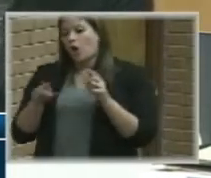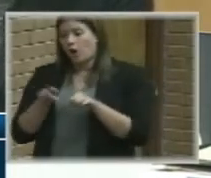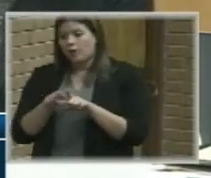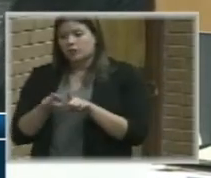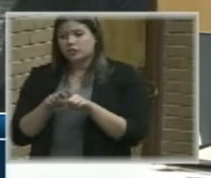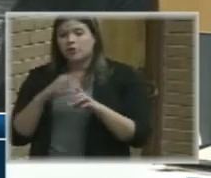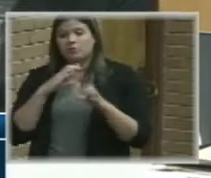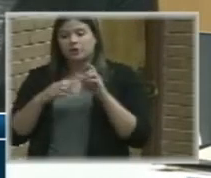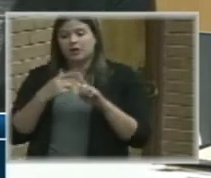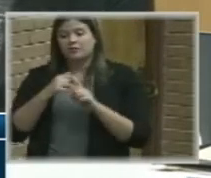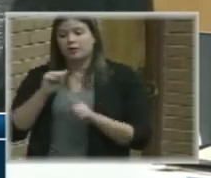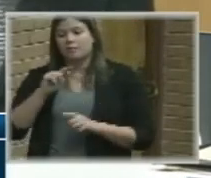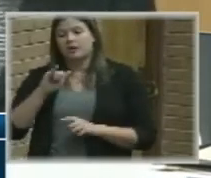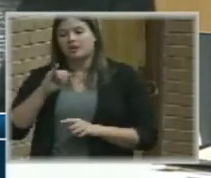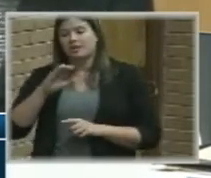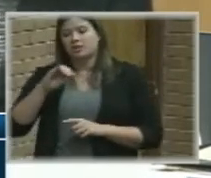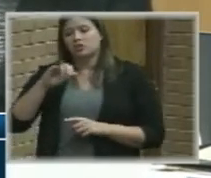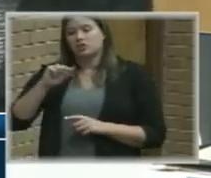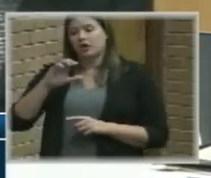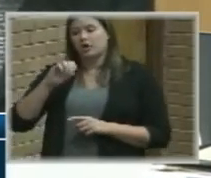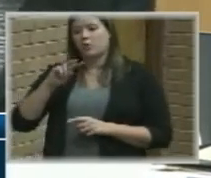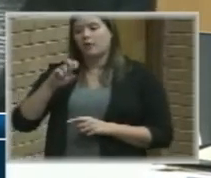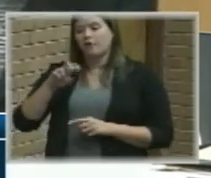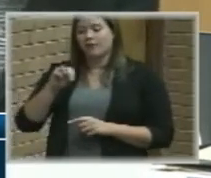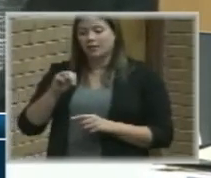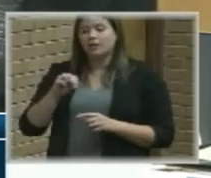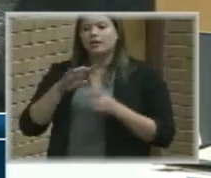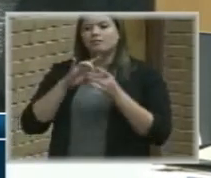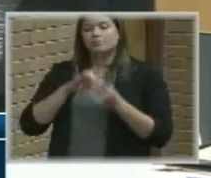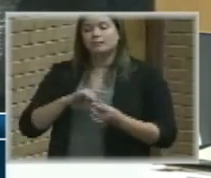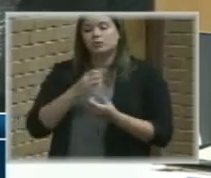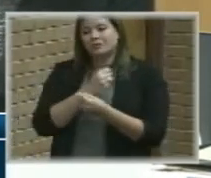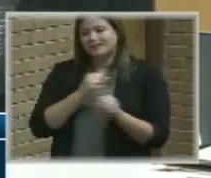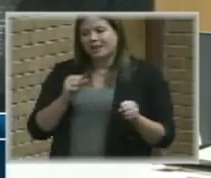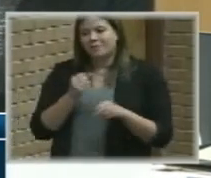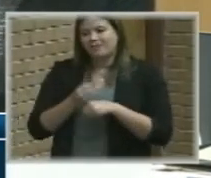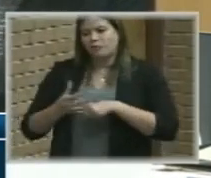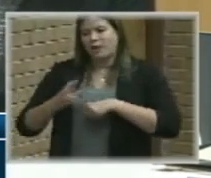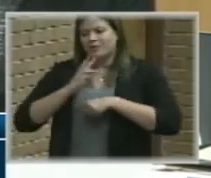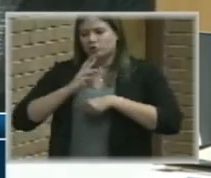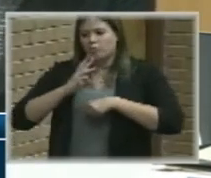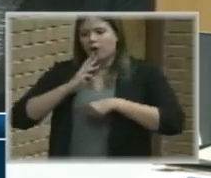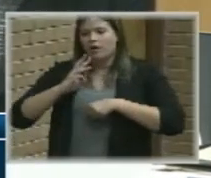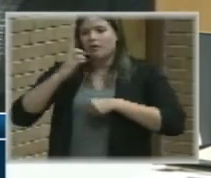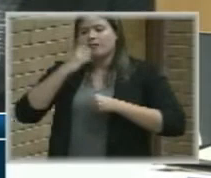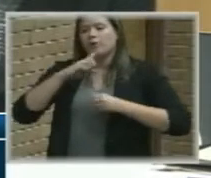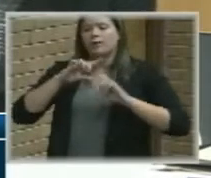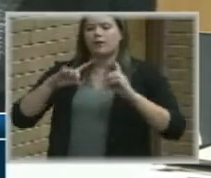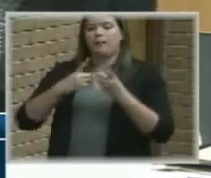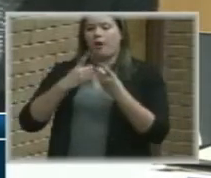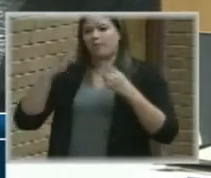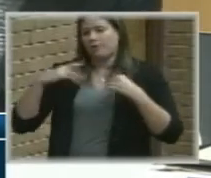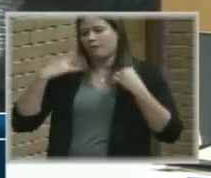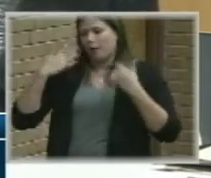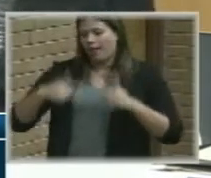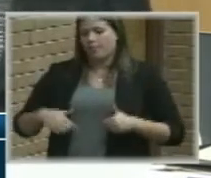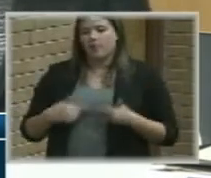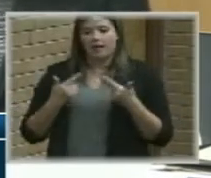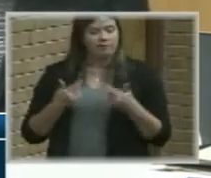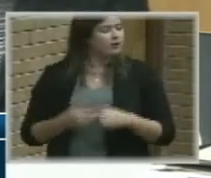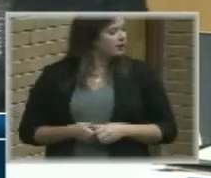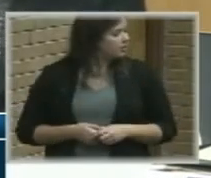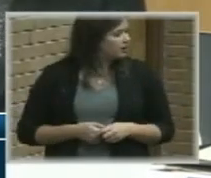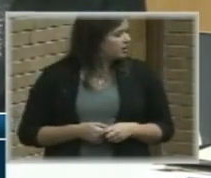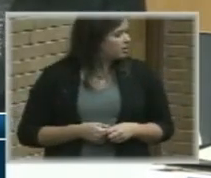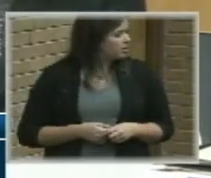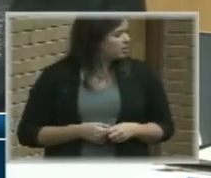Cohen regarding the safety of wastewater grates throughout Buckland Park for wildlife. Under items